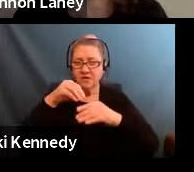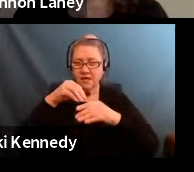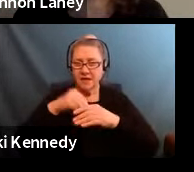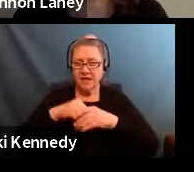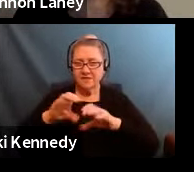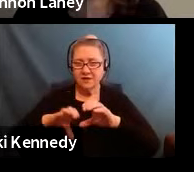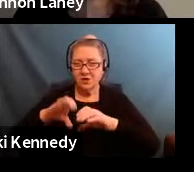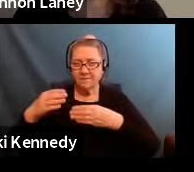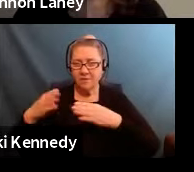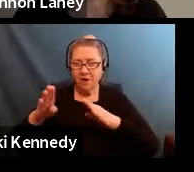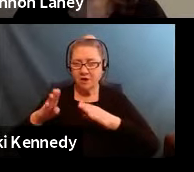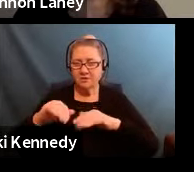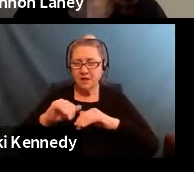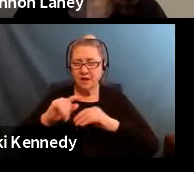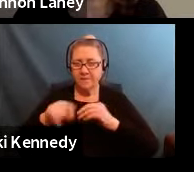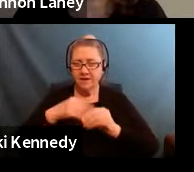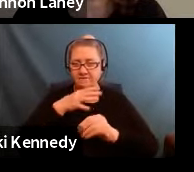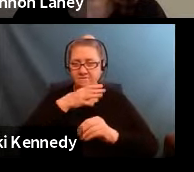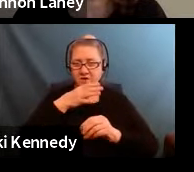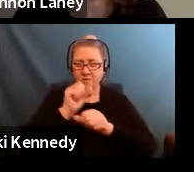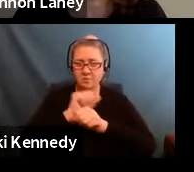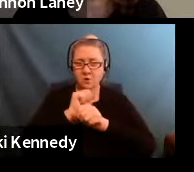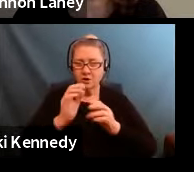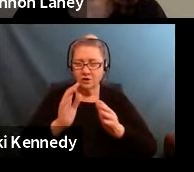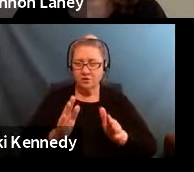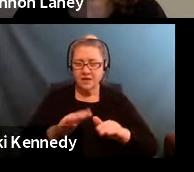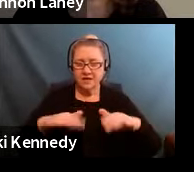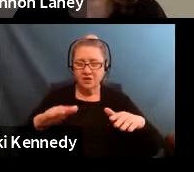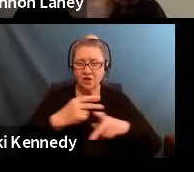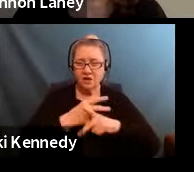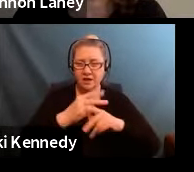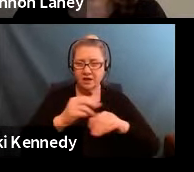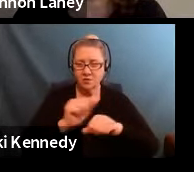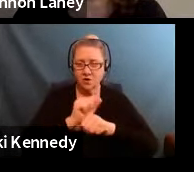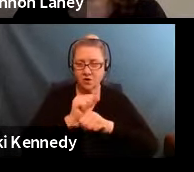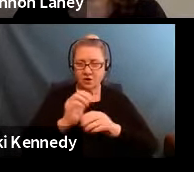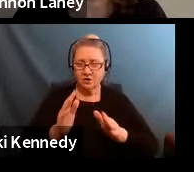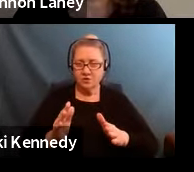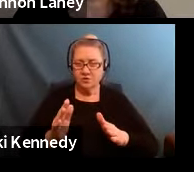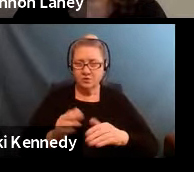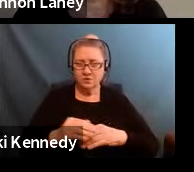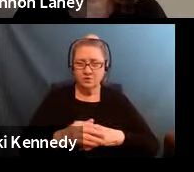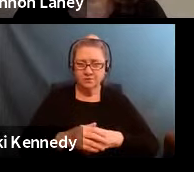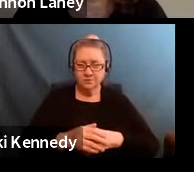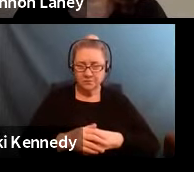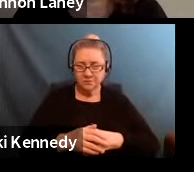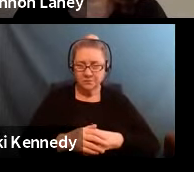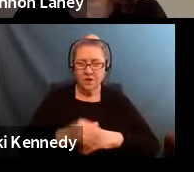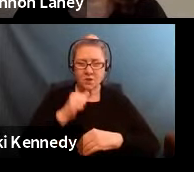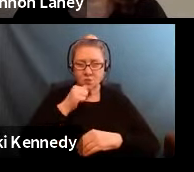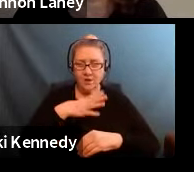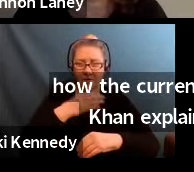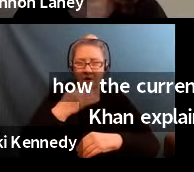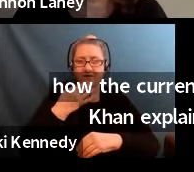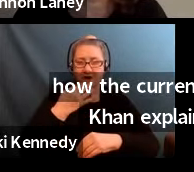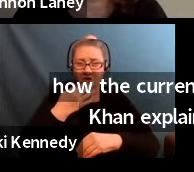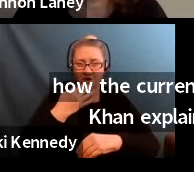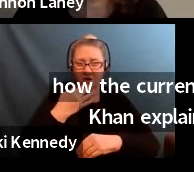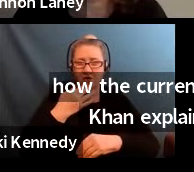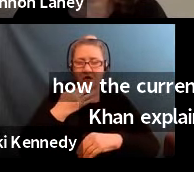that's impacting, from my perspective, thinking about childcare workers. We know there are significant issues there as women of color, and that it's